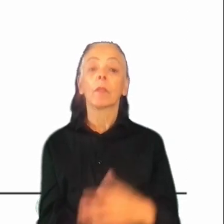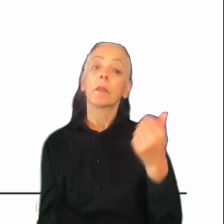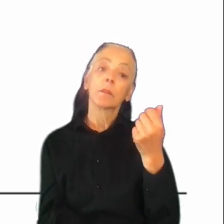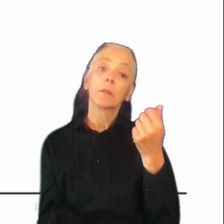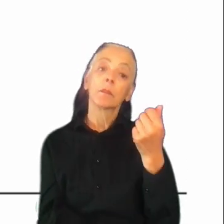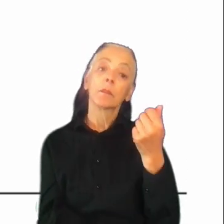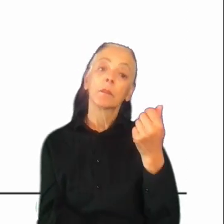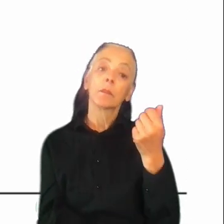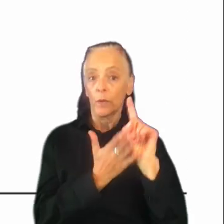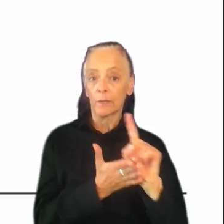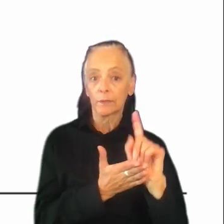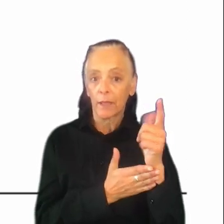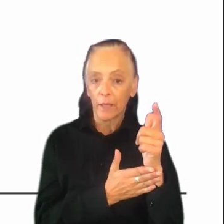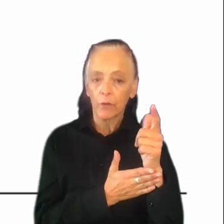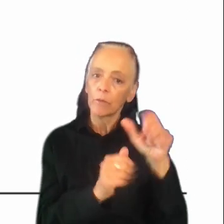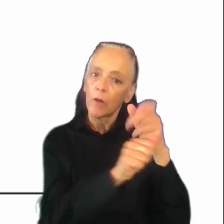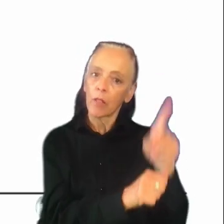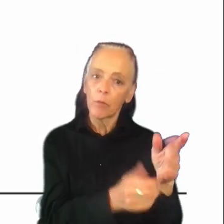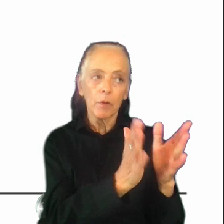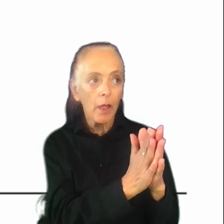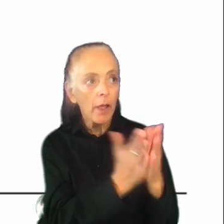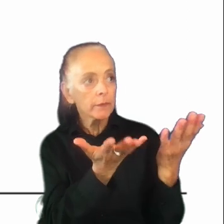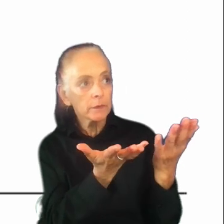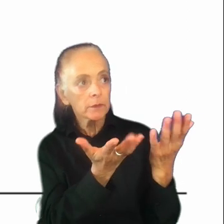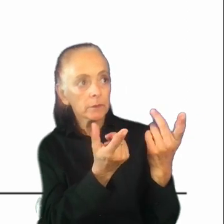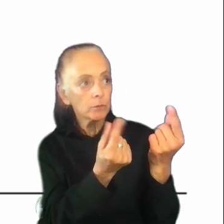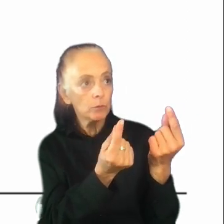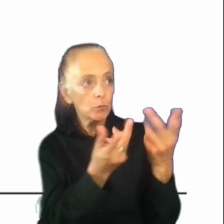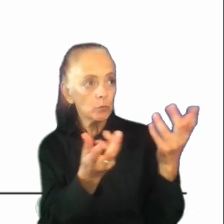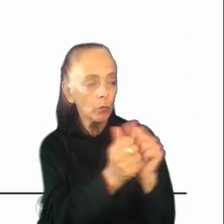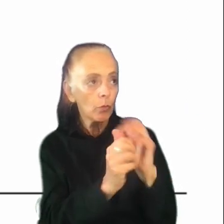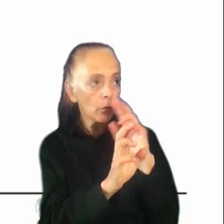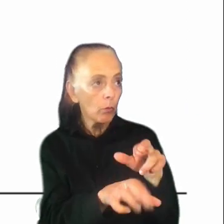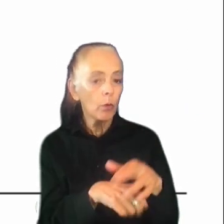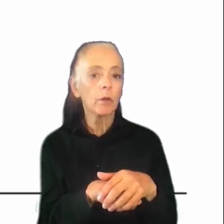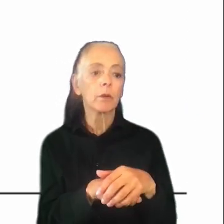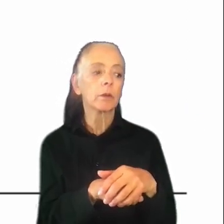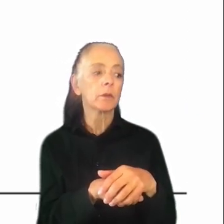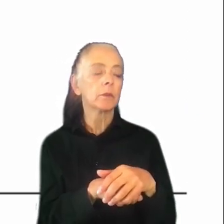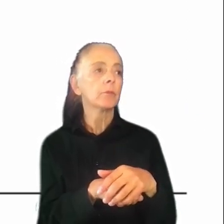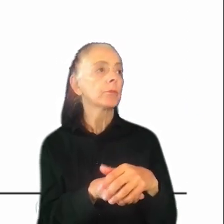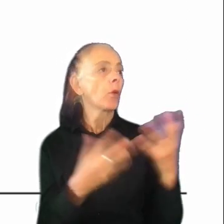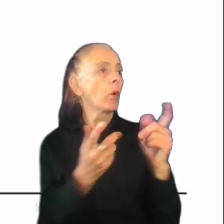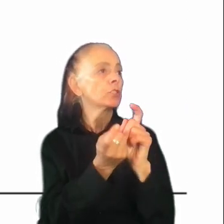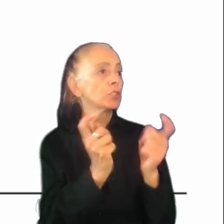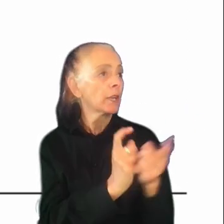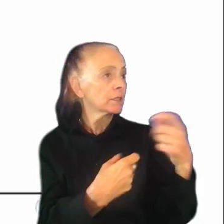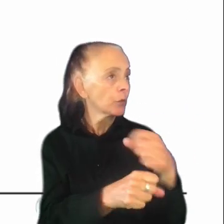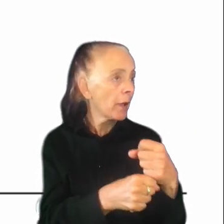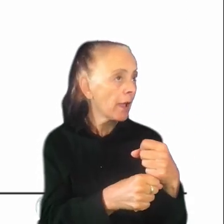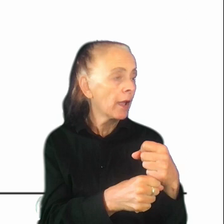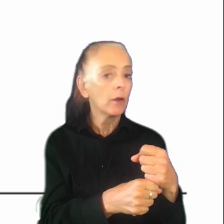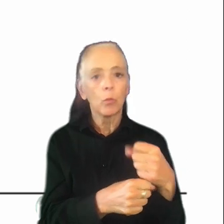later is follow up with them see what did they do with the report what changes have they made this again is